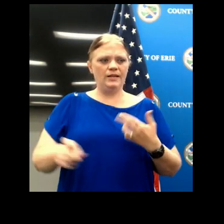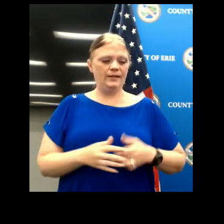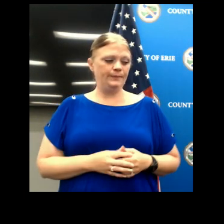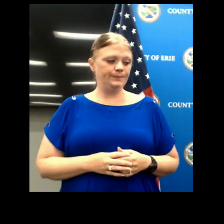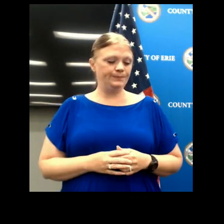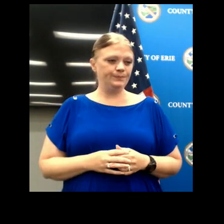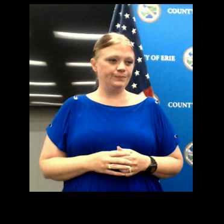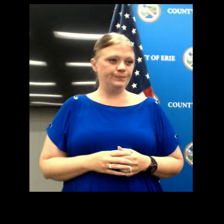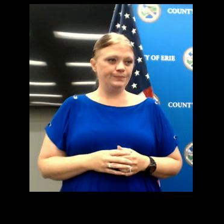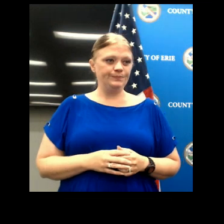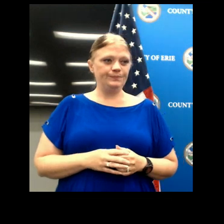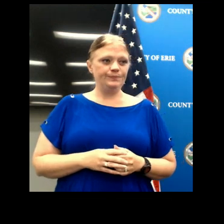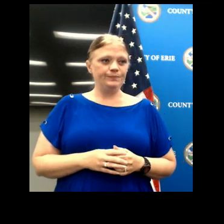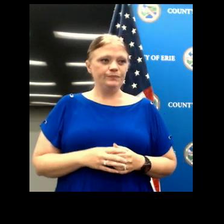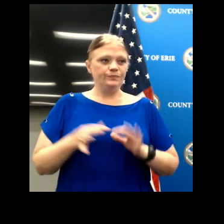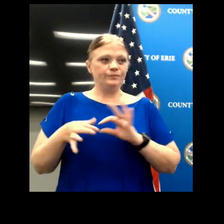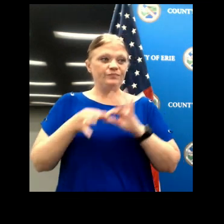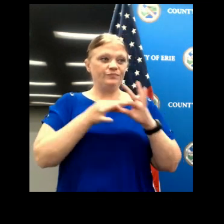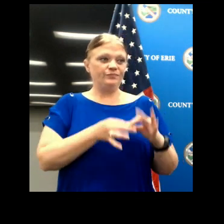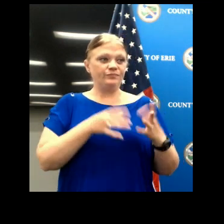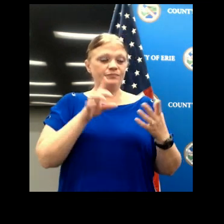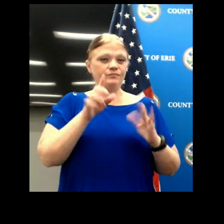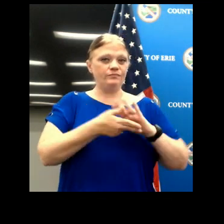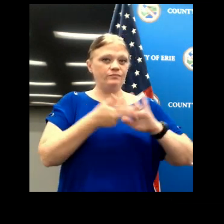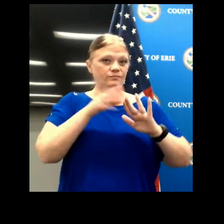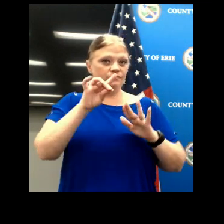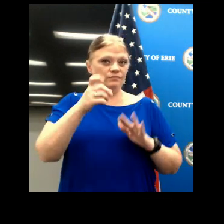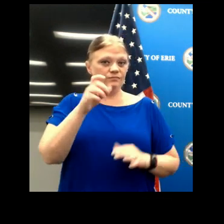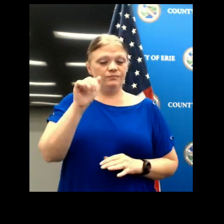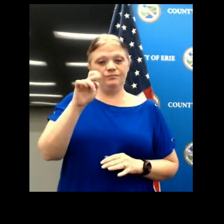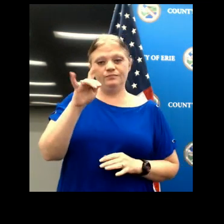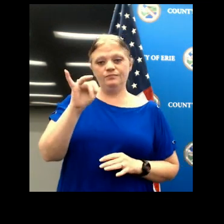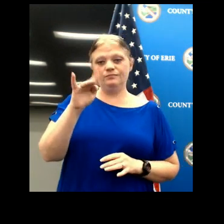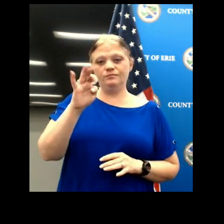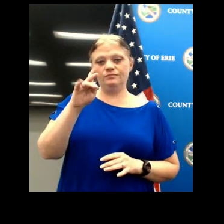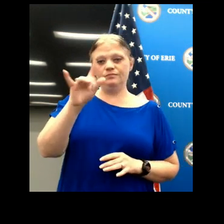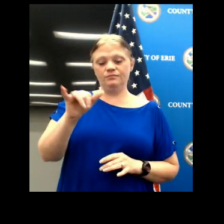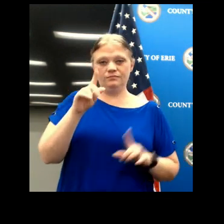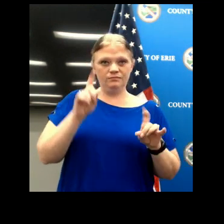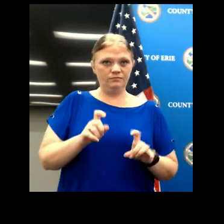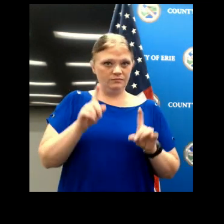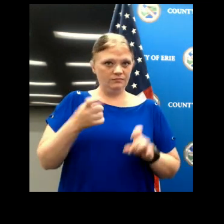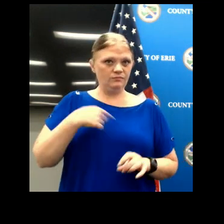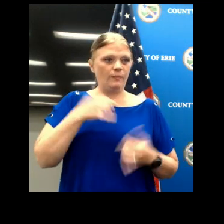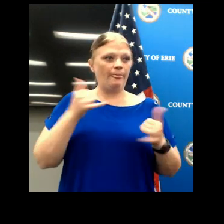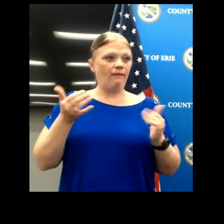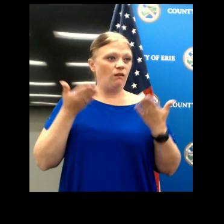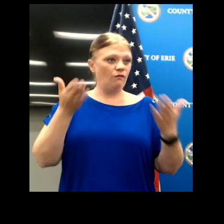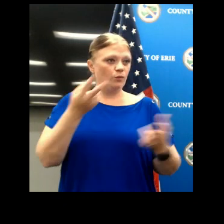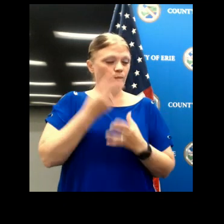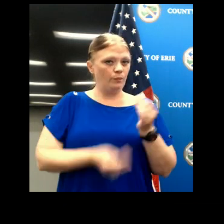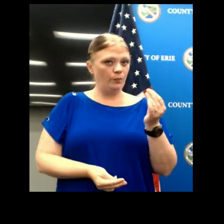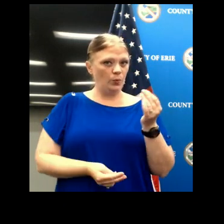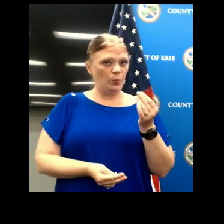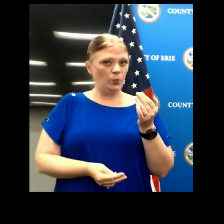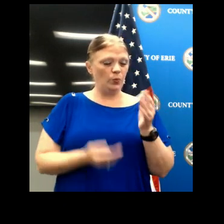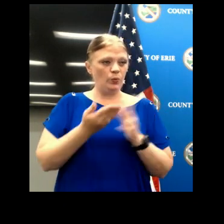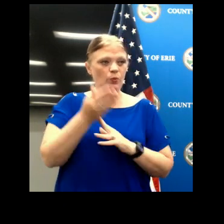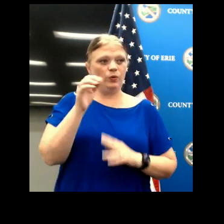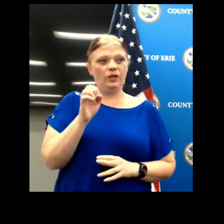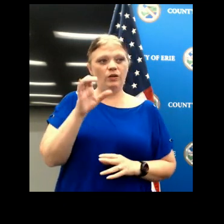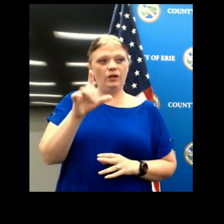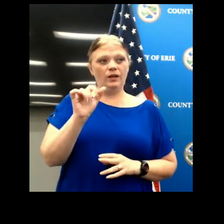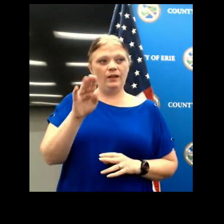So just in terms of diagnostic testing and antibody testing, we are still offering both of these tests through Erie